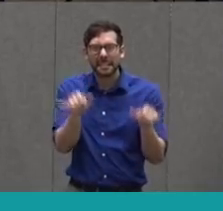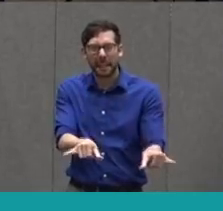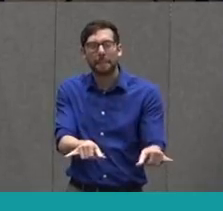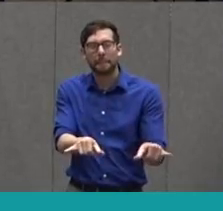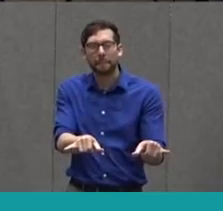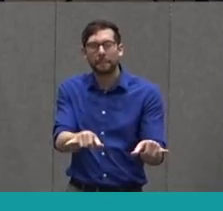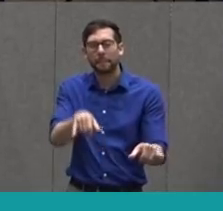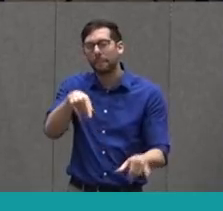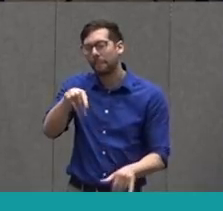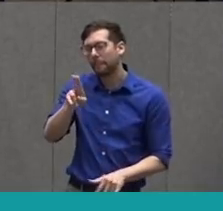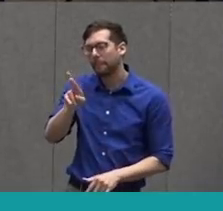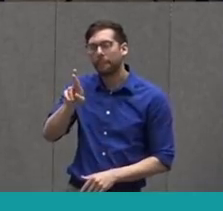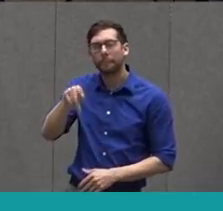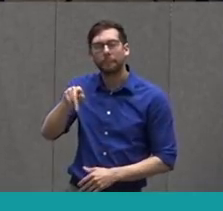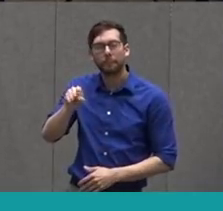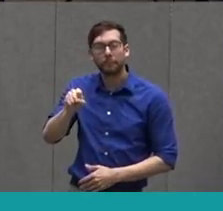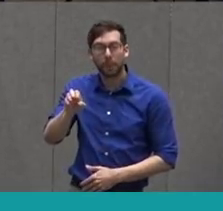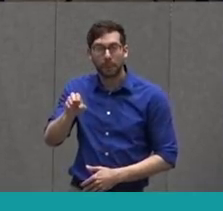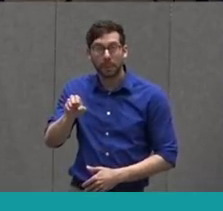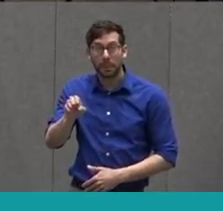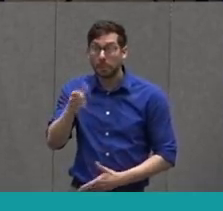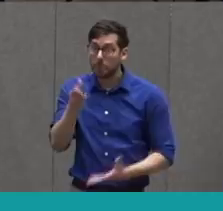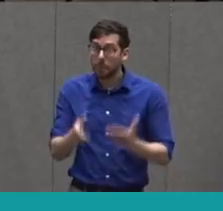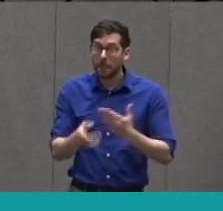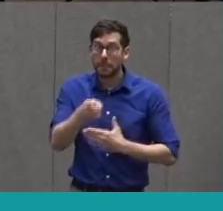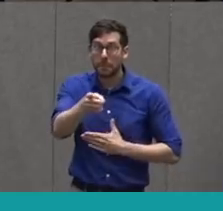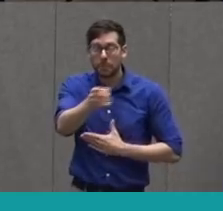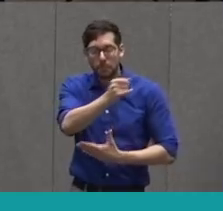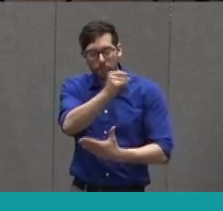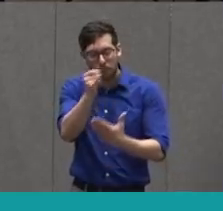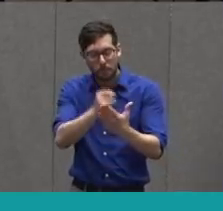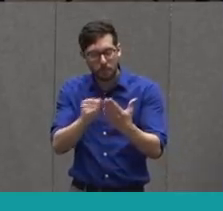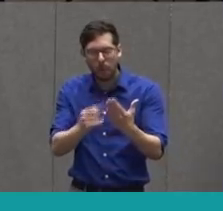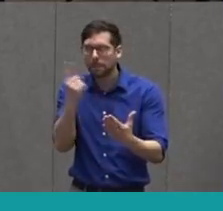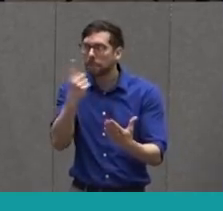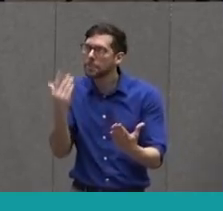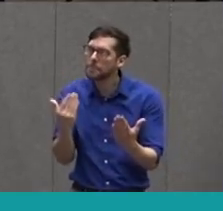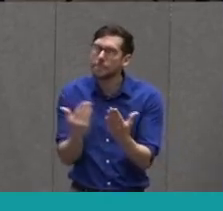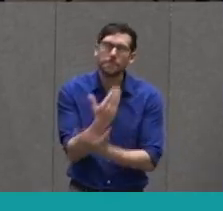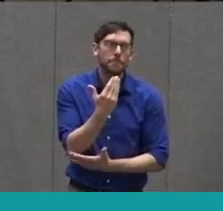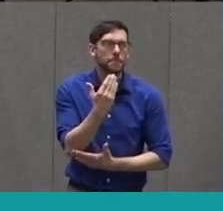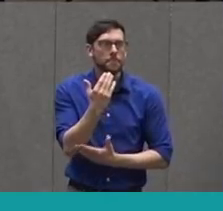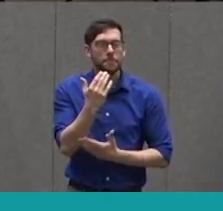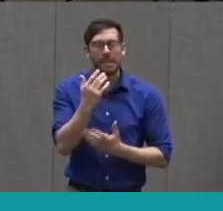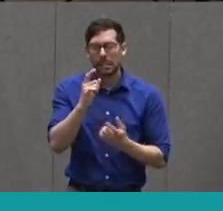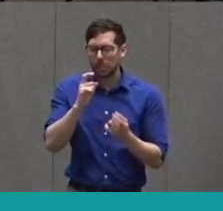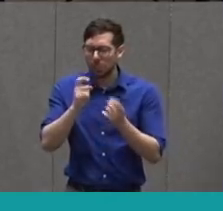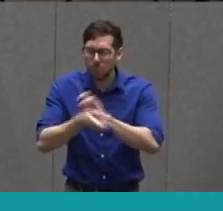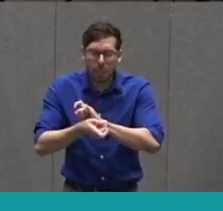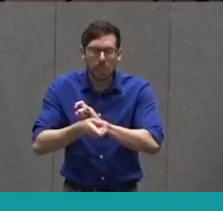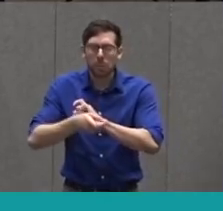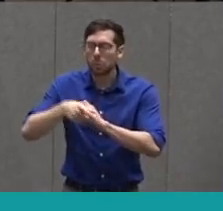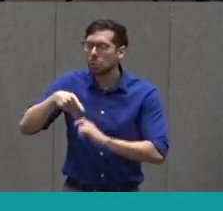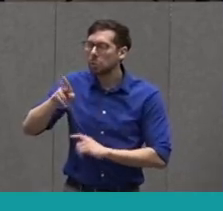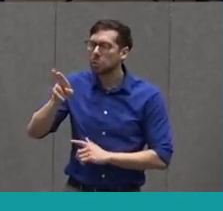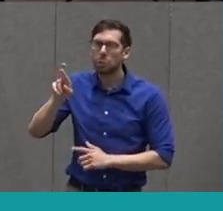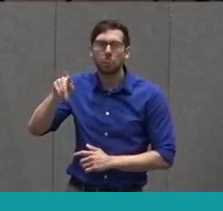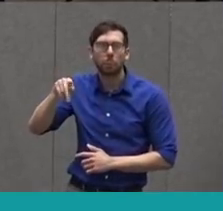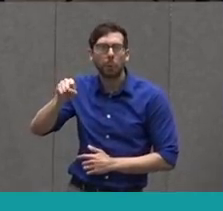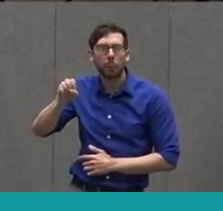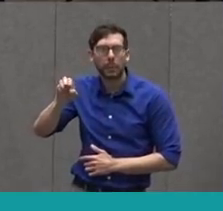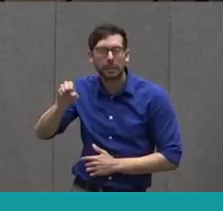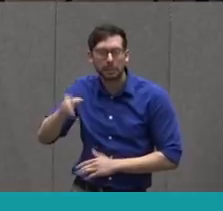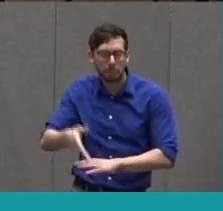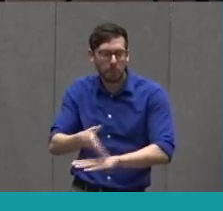draw, you're going to change its purpose or improve its purpose. Another thing I was